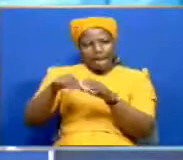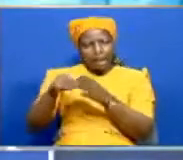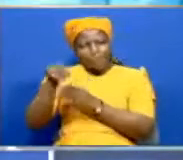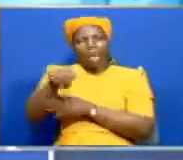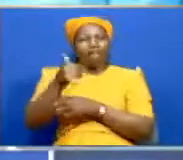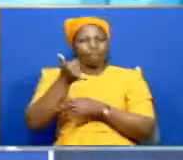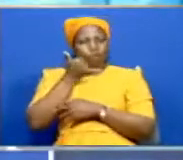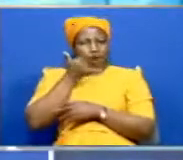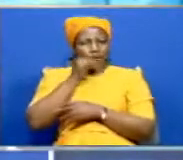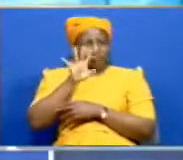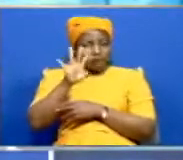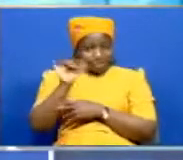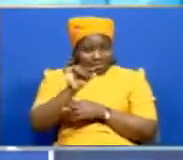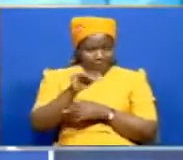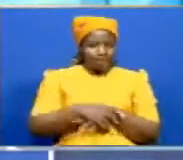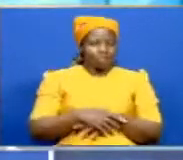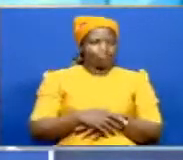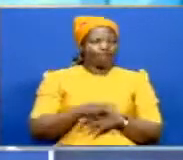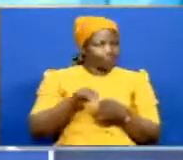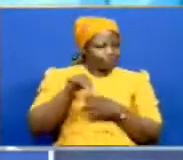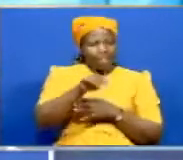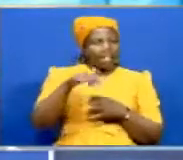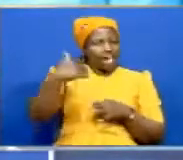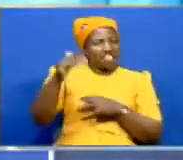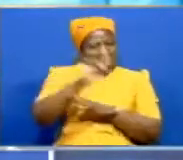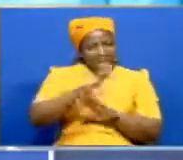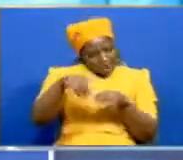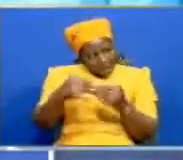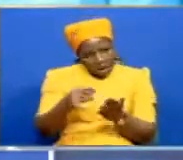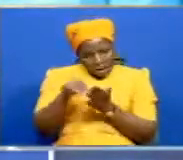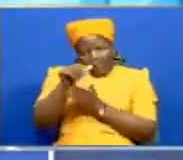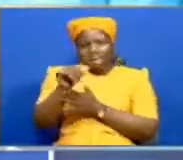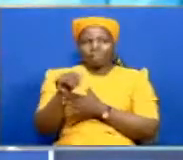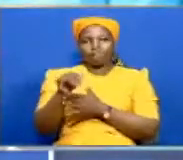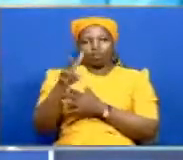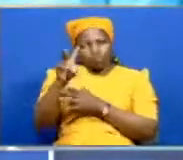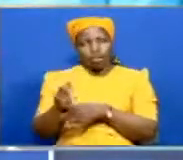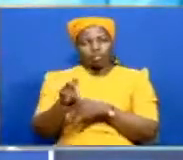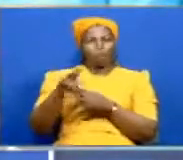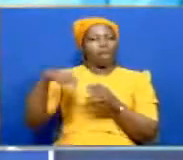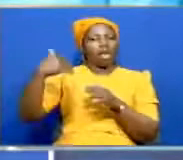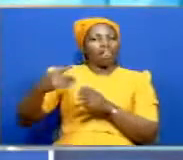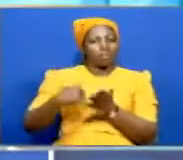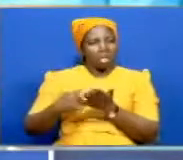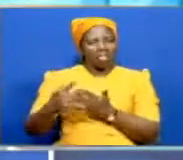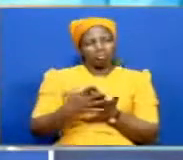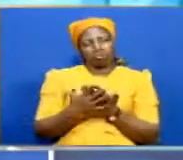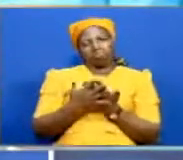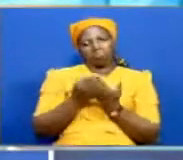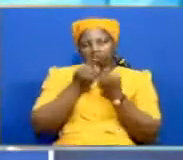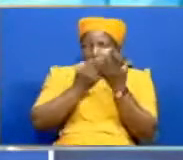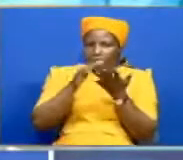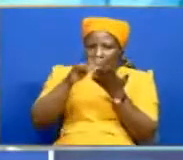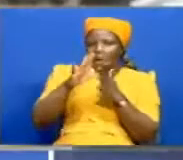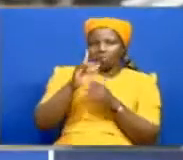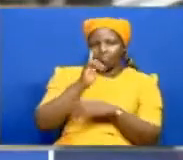through pay-as-you-use on a daily or weekly basis for as much as 20 shillings. Details of this and more in our corporate